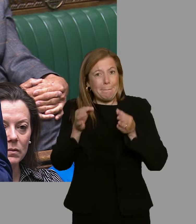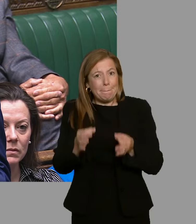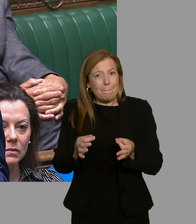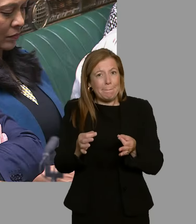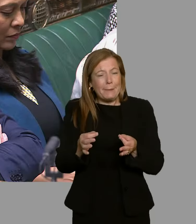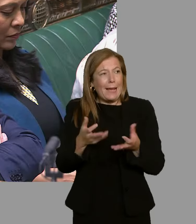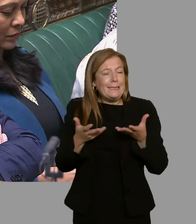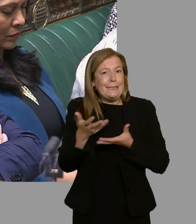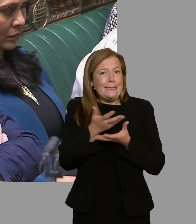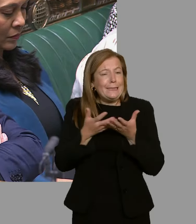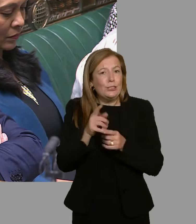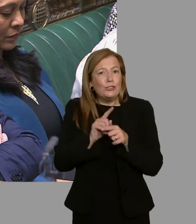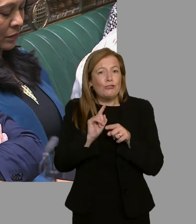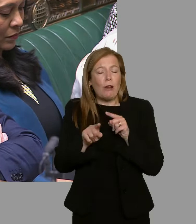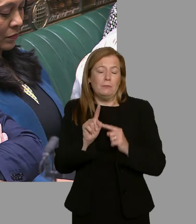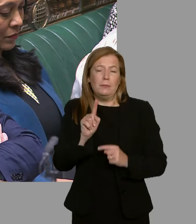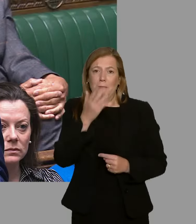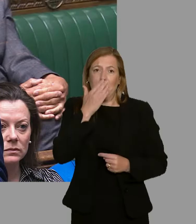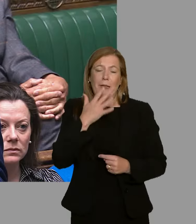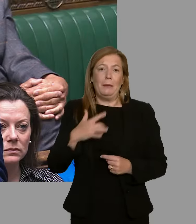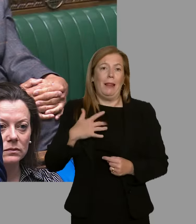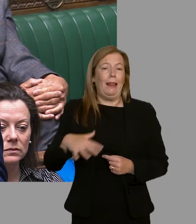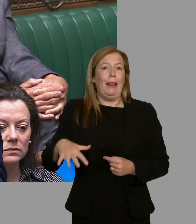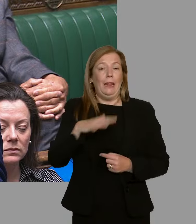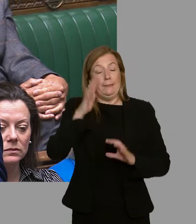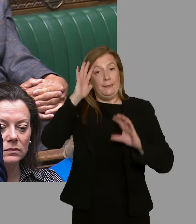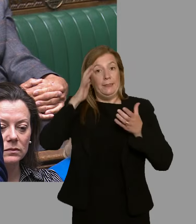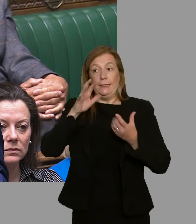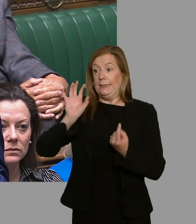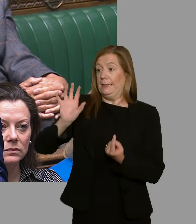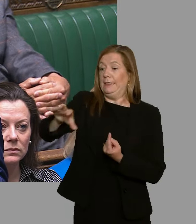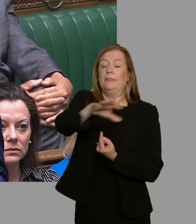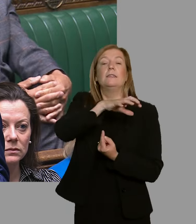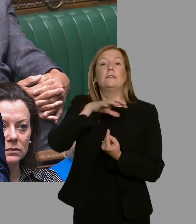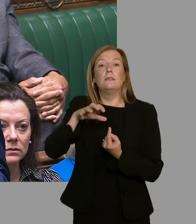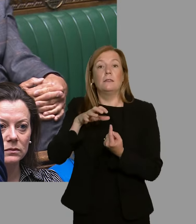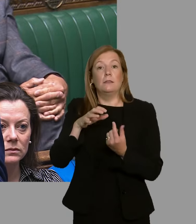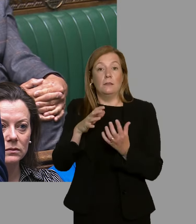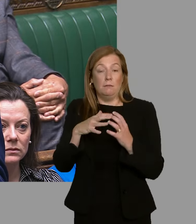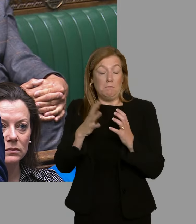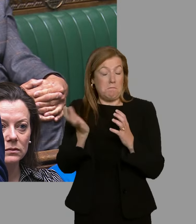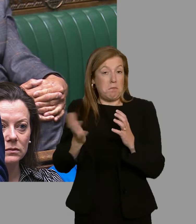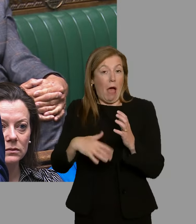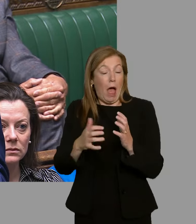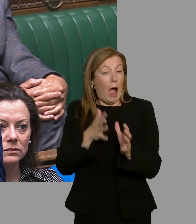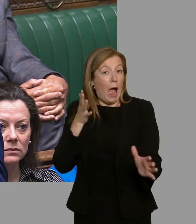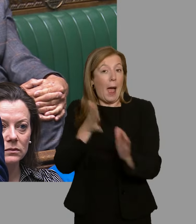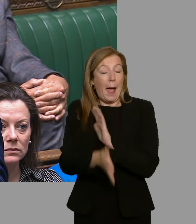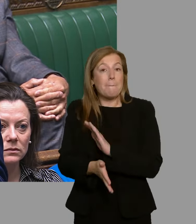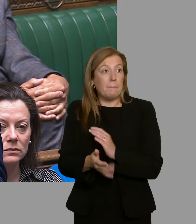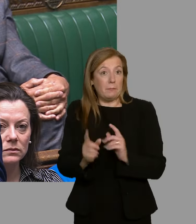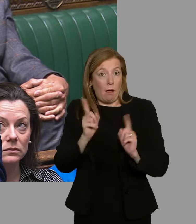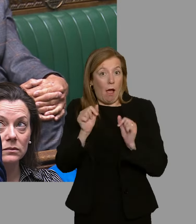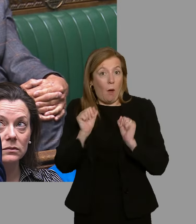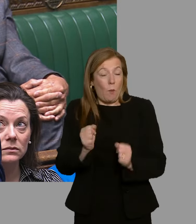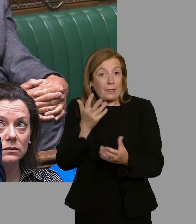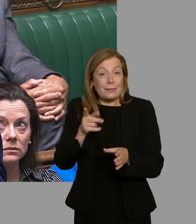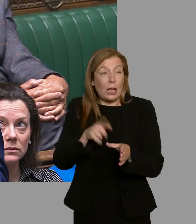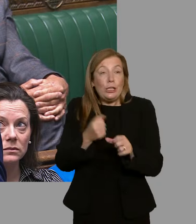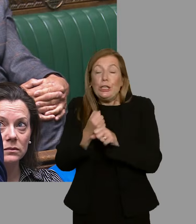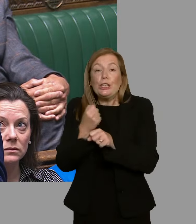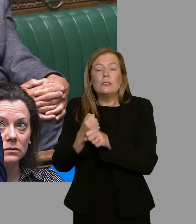buildings on the existing estate are at risk of catastrophic failure before the decade is out. So can the government reassure me that they'll work with the local trust